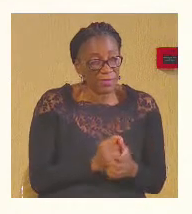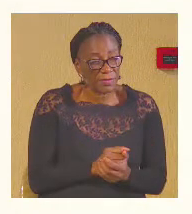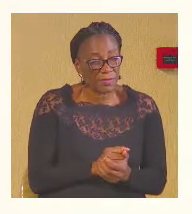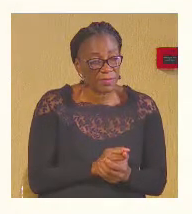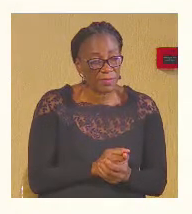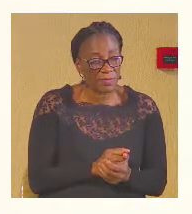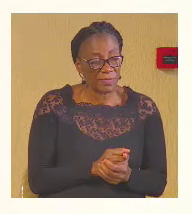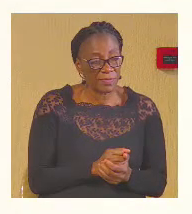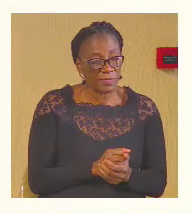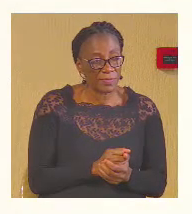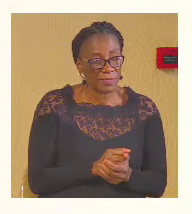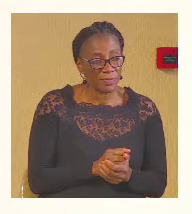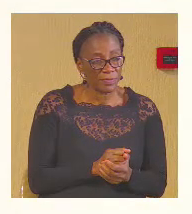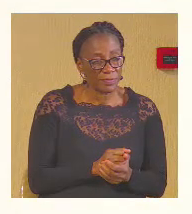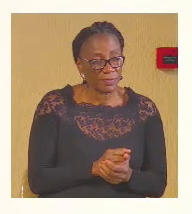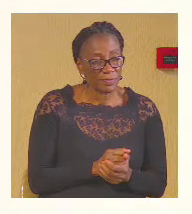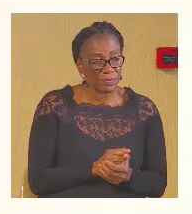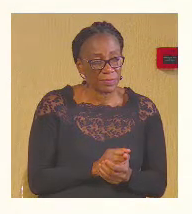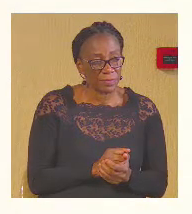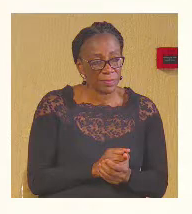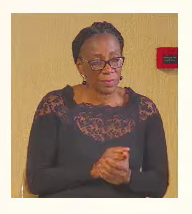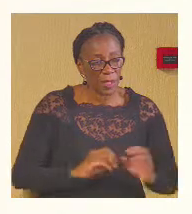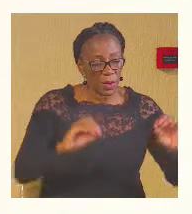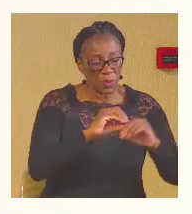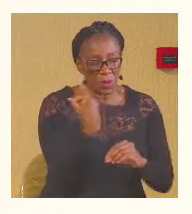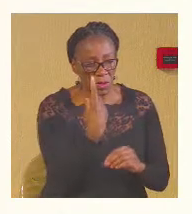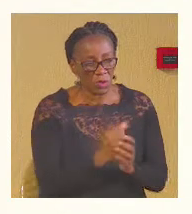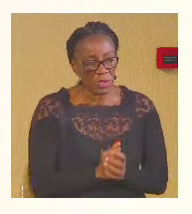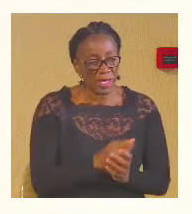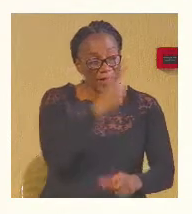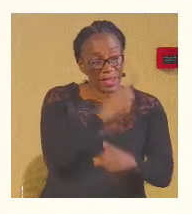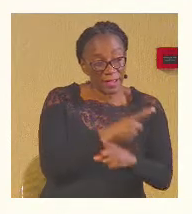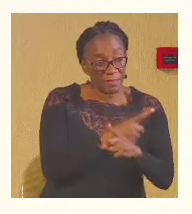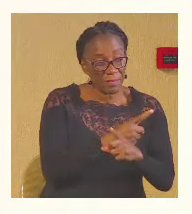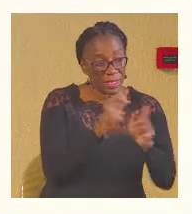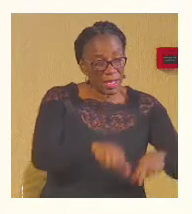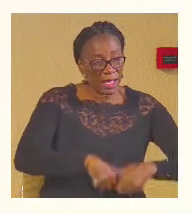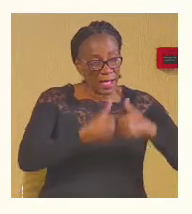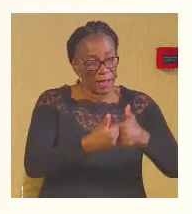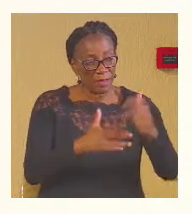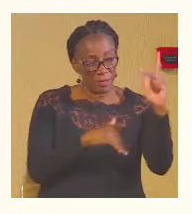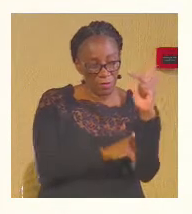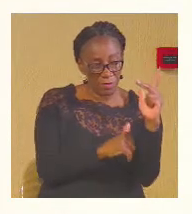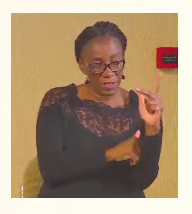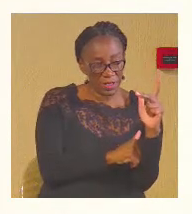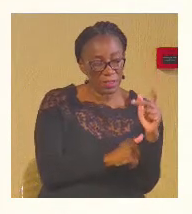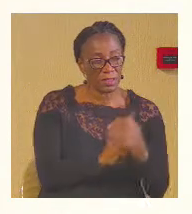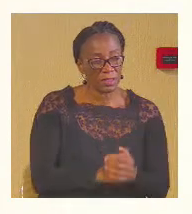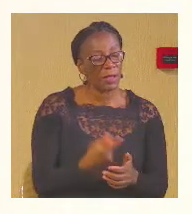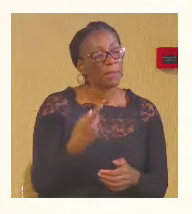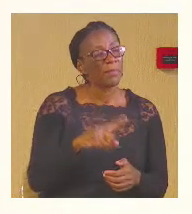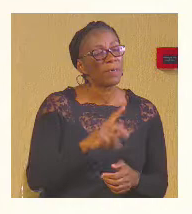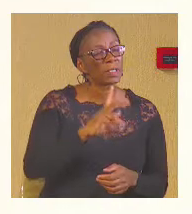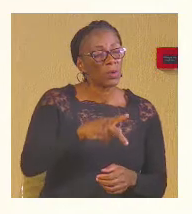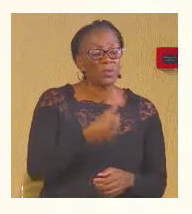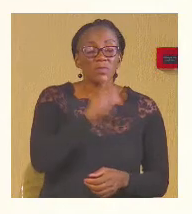that it's not also only public health workers that are responding to COVID. We have the private sector also